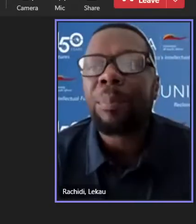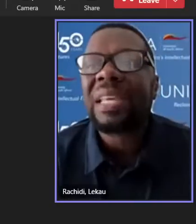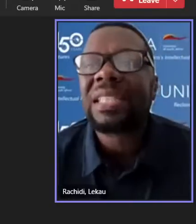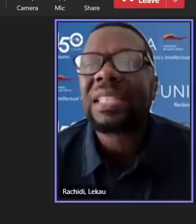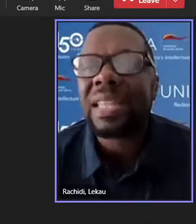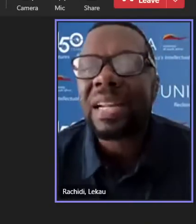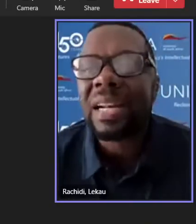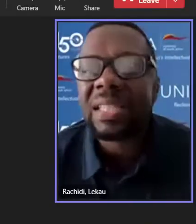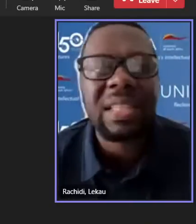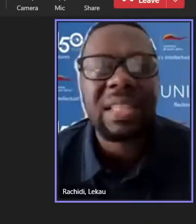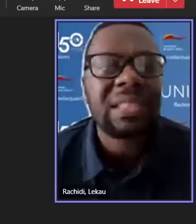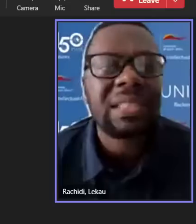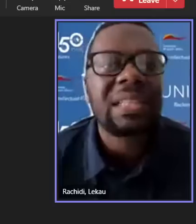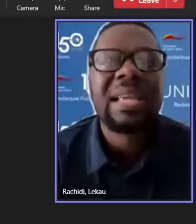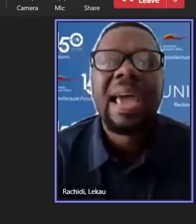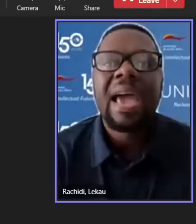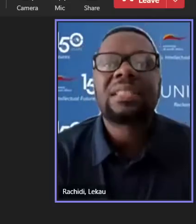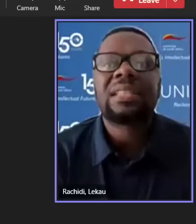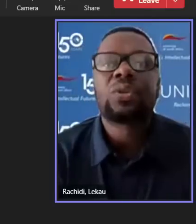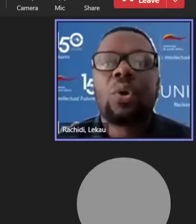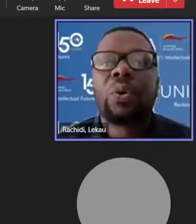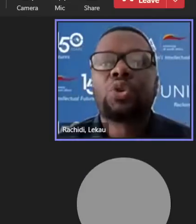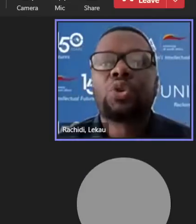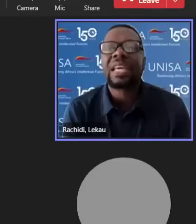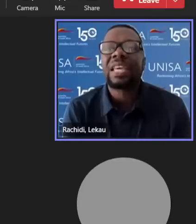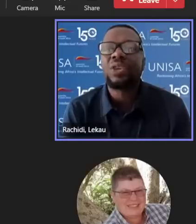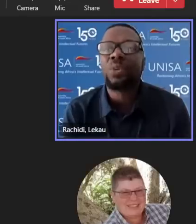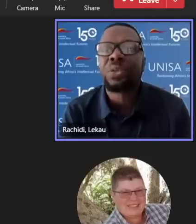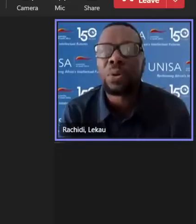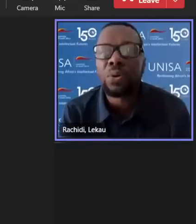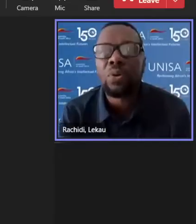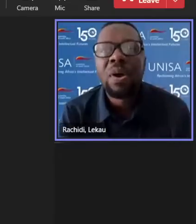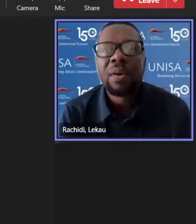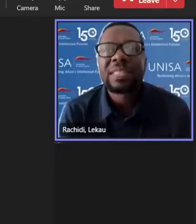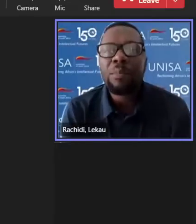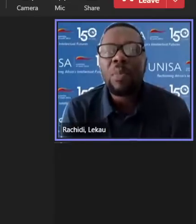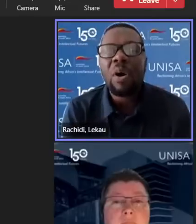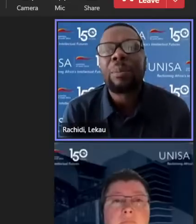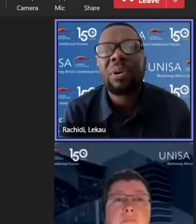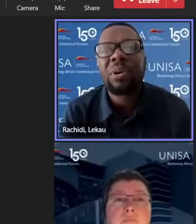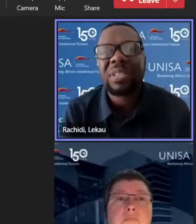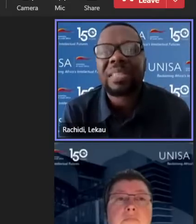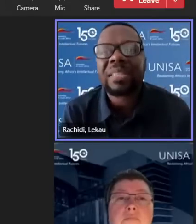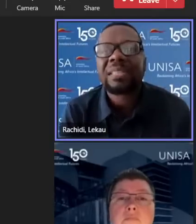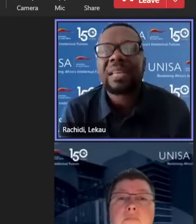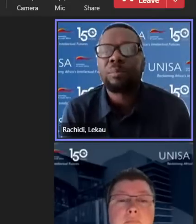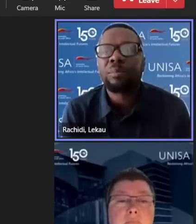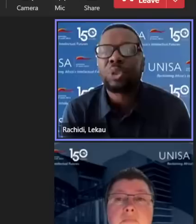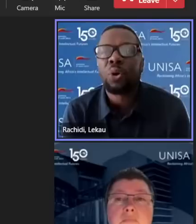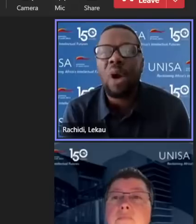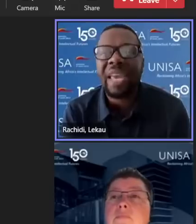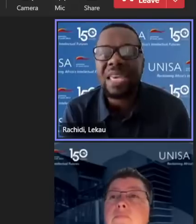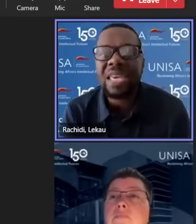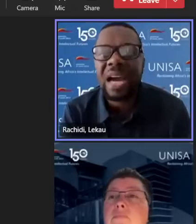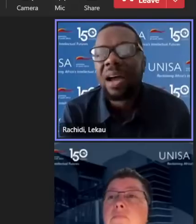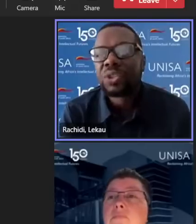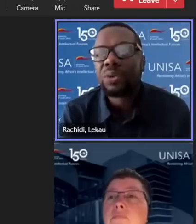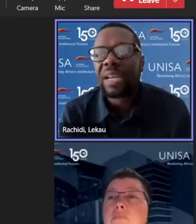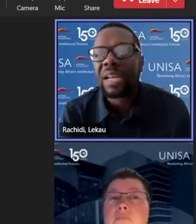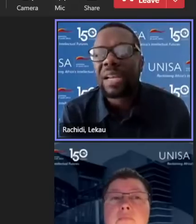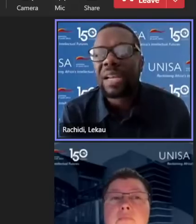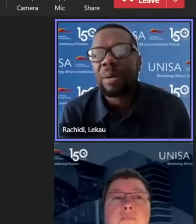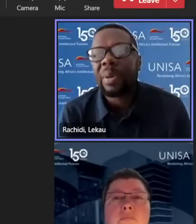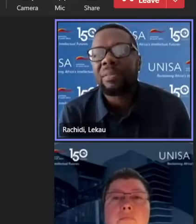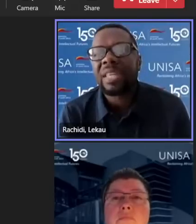Student Applications and Registrations, and she is going to be taking you through some of the processes, and I'm sure you are eager